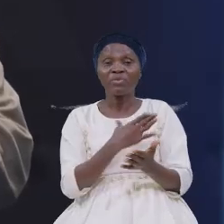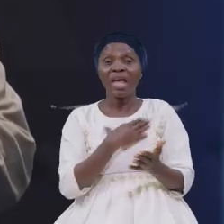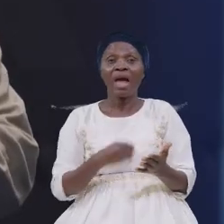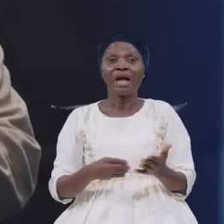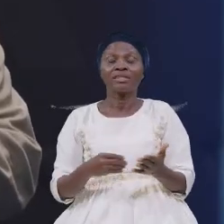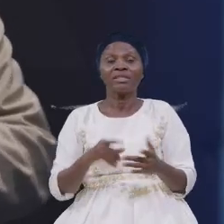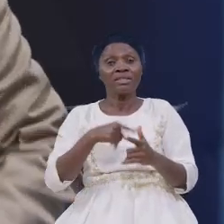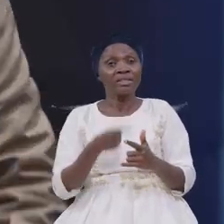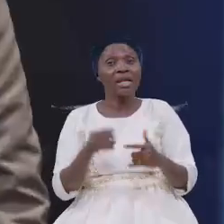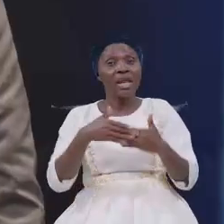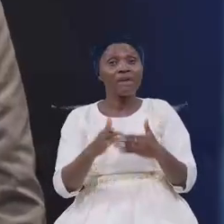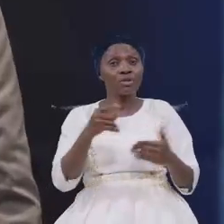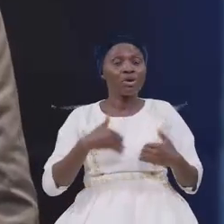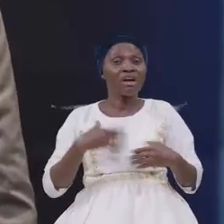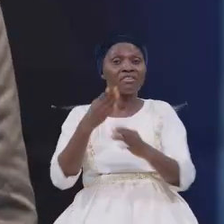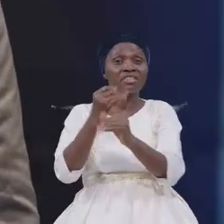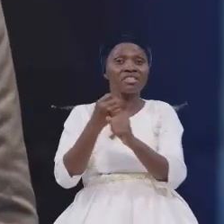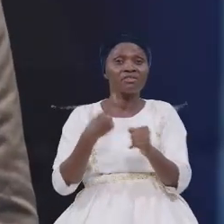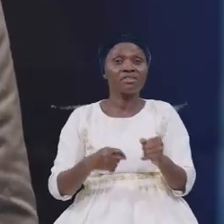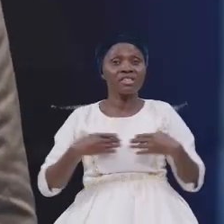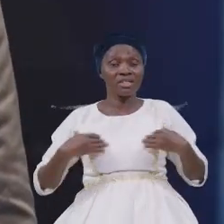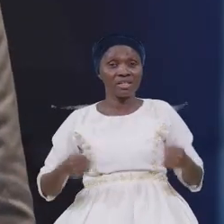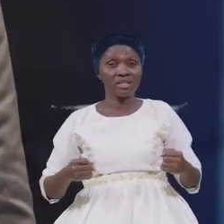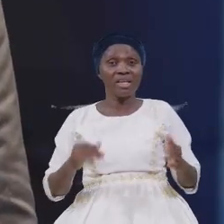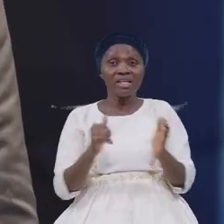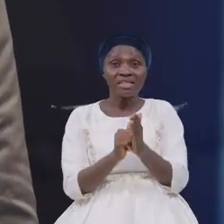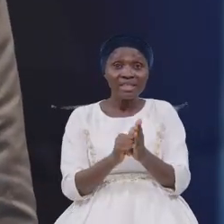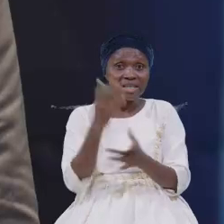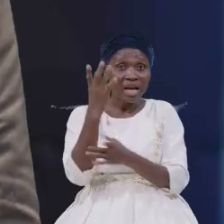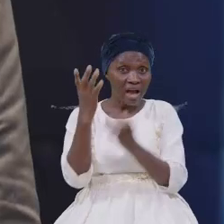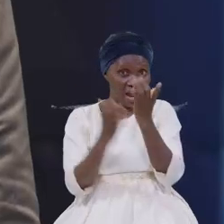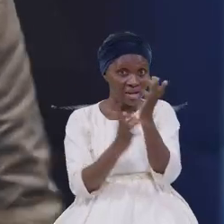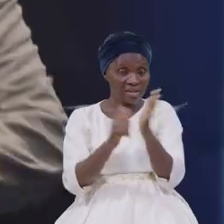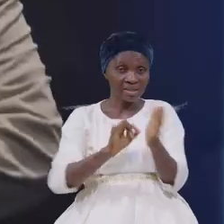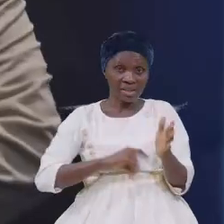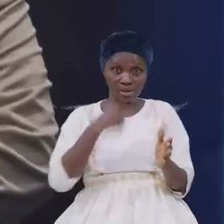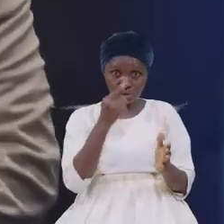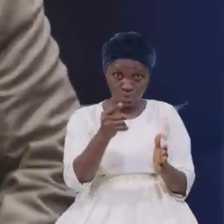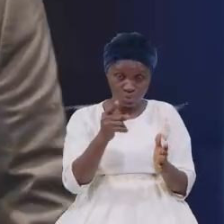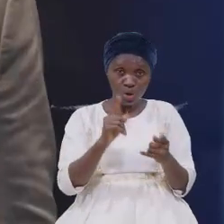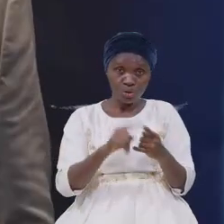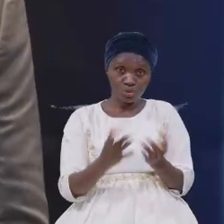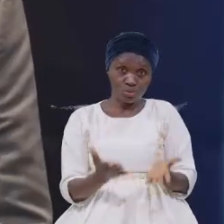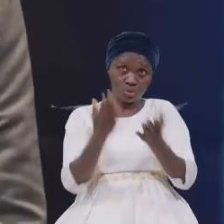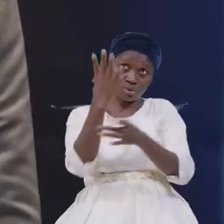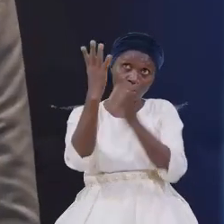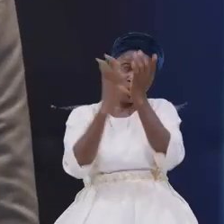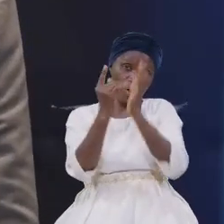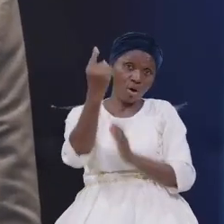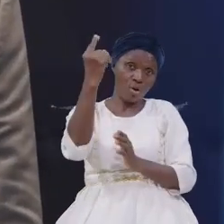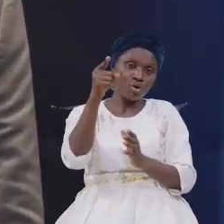healing. That hand that I said should raise up, you raise it up, then you lay the other hand